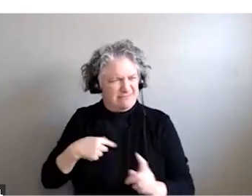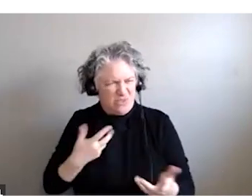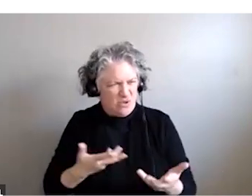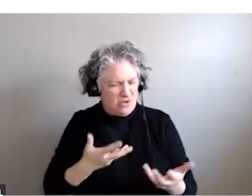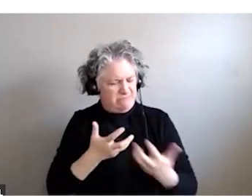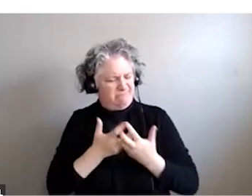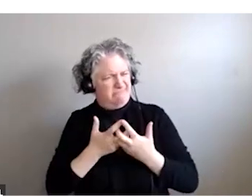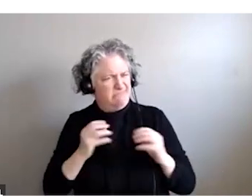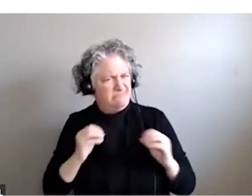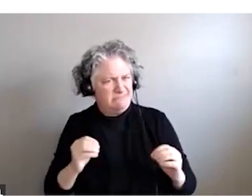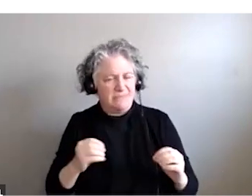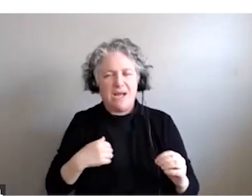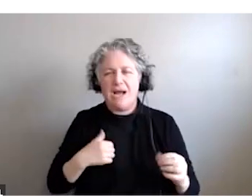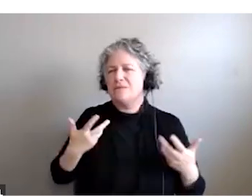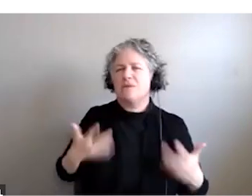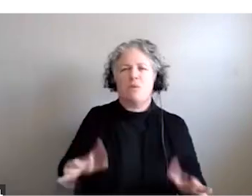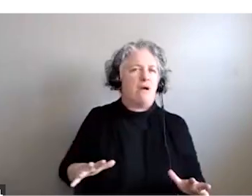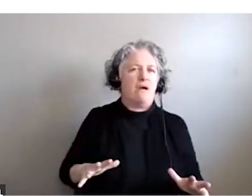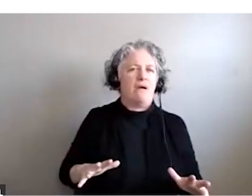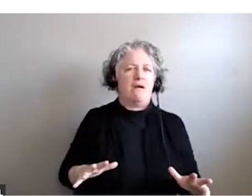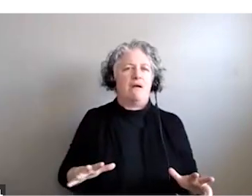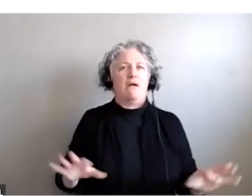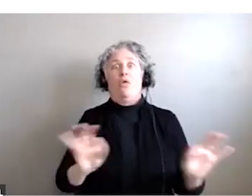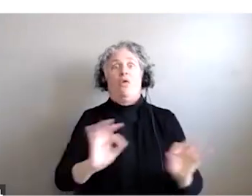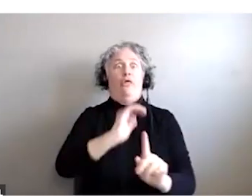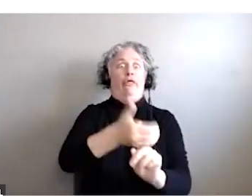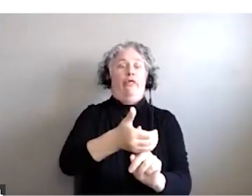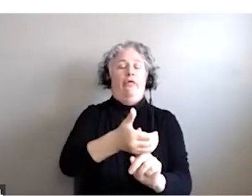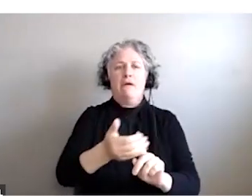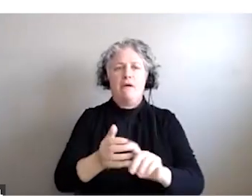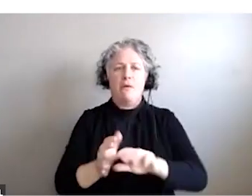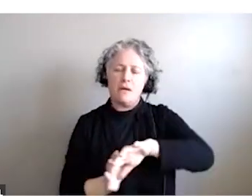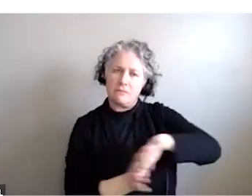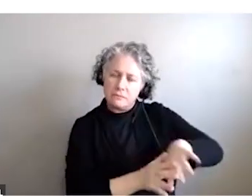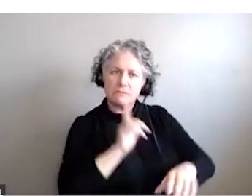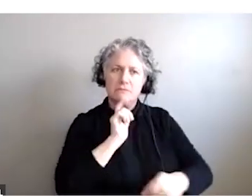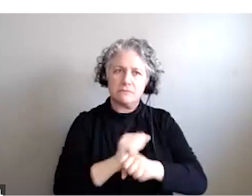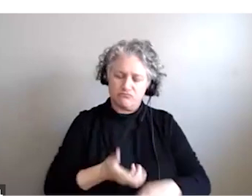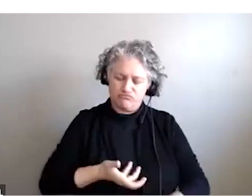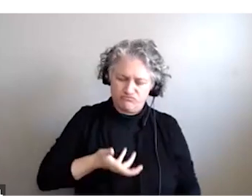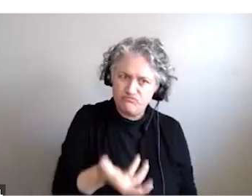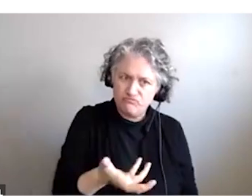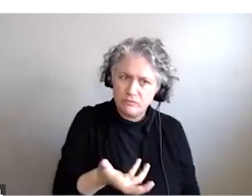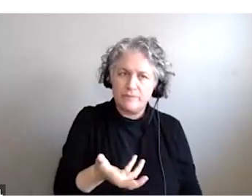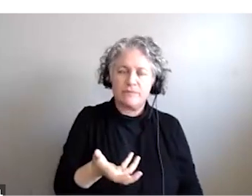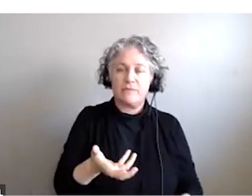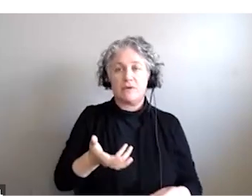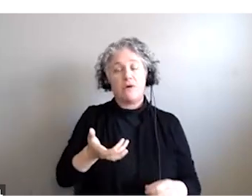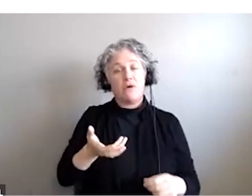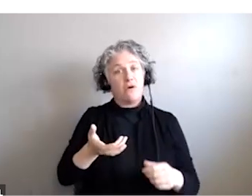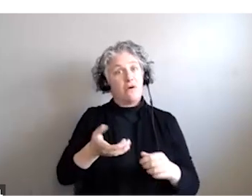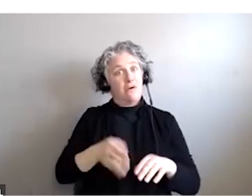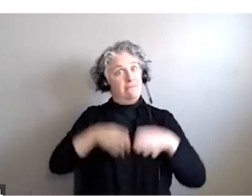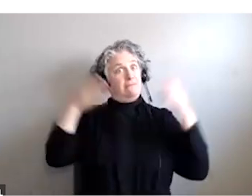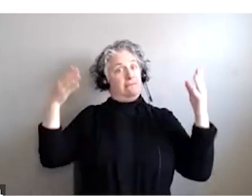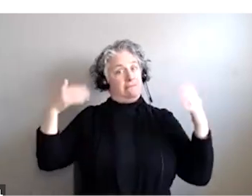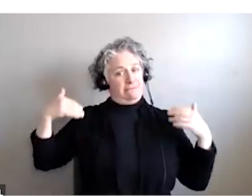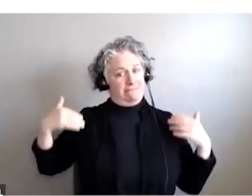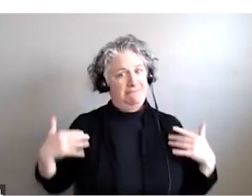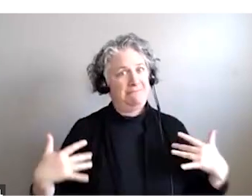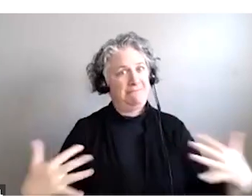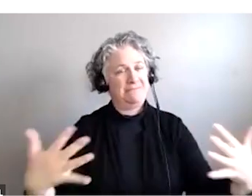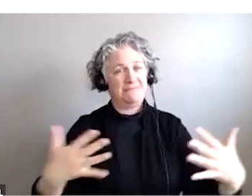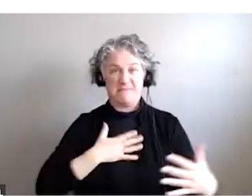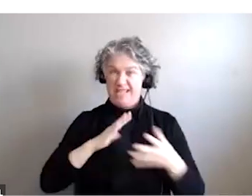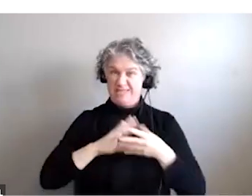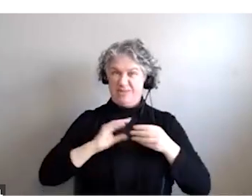So to support the launch of our very first strategy in our organization on accessibility, I shared my own story in our intranet site,